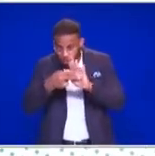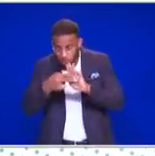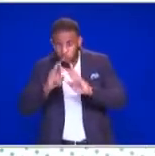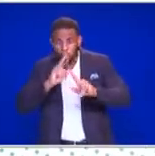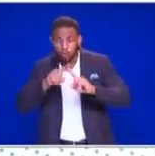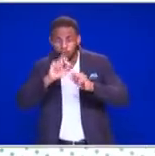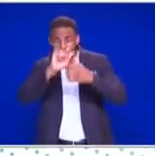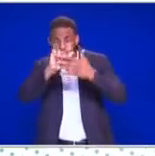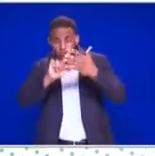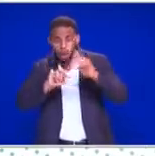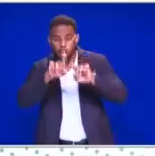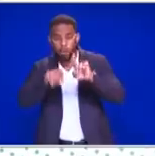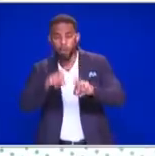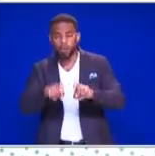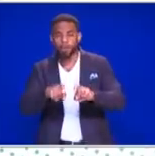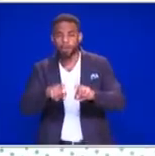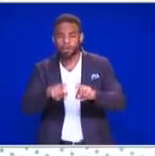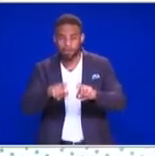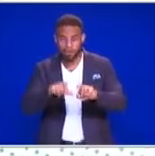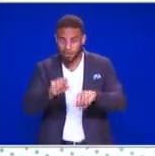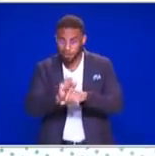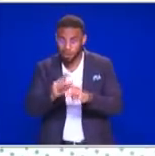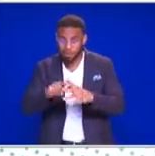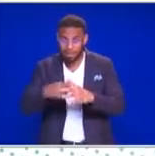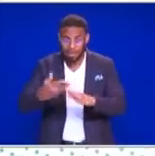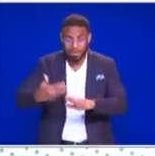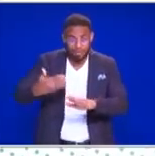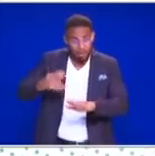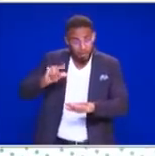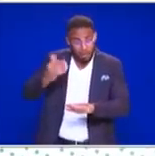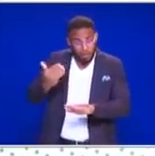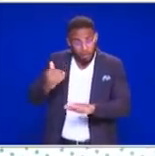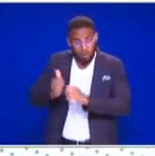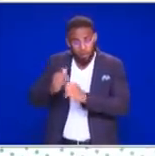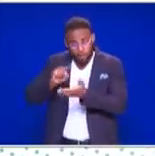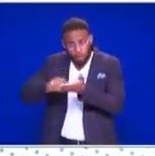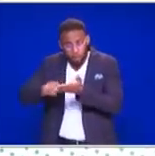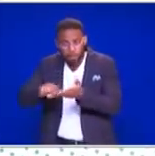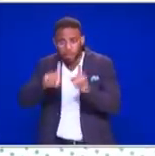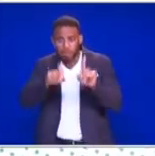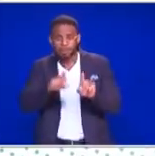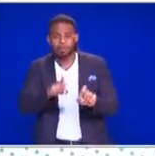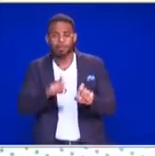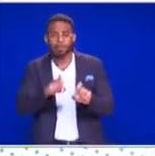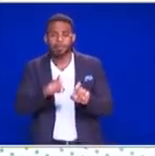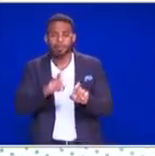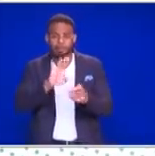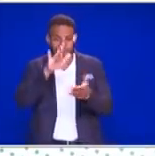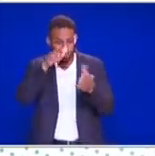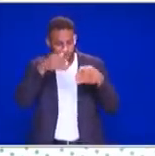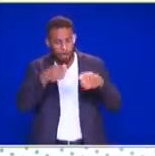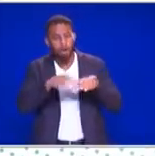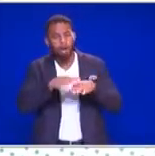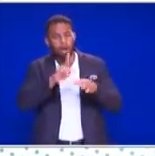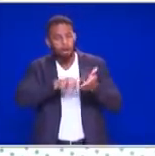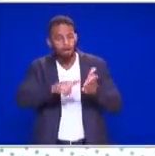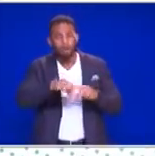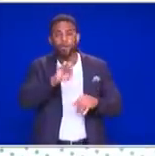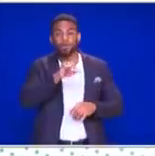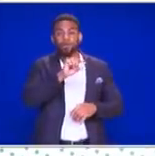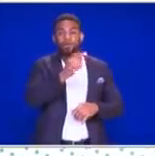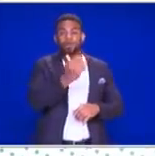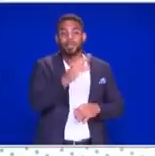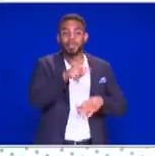responses to these questions. This work began in 2015 with our research and testing centered on findings from the